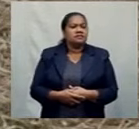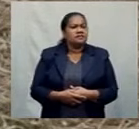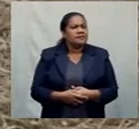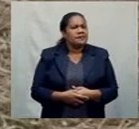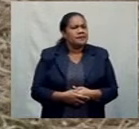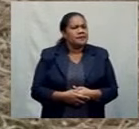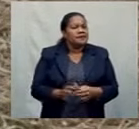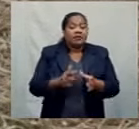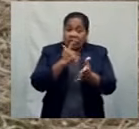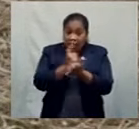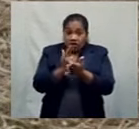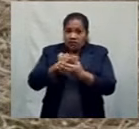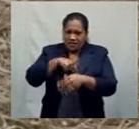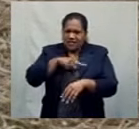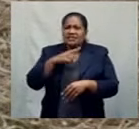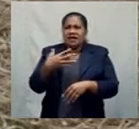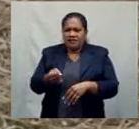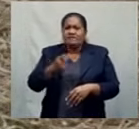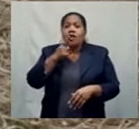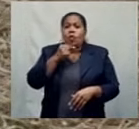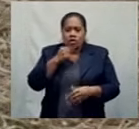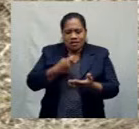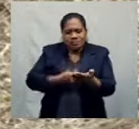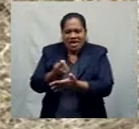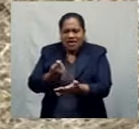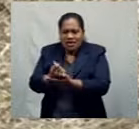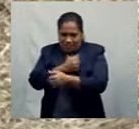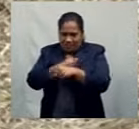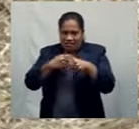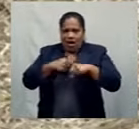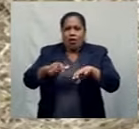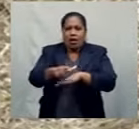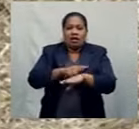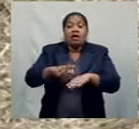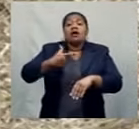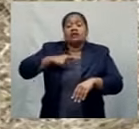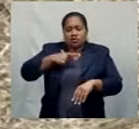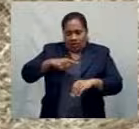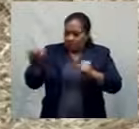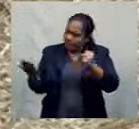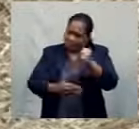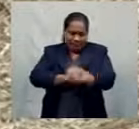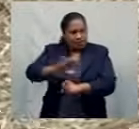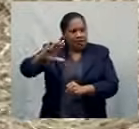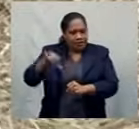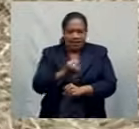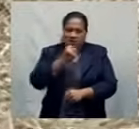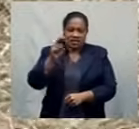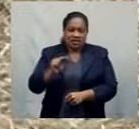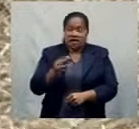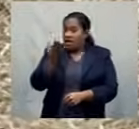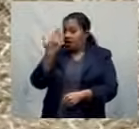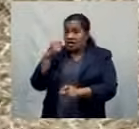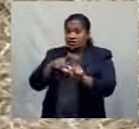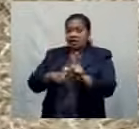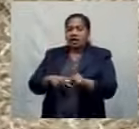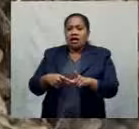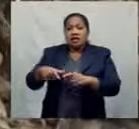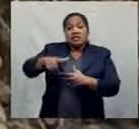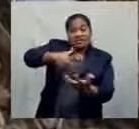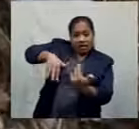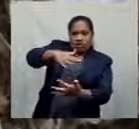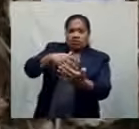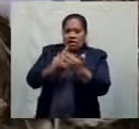A lot of us have loans to pay for our land, and for that we have to cut cane. Last year, cyclones affected our crops, and if we do not harvest